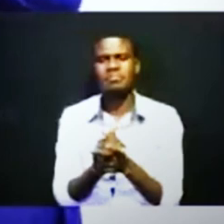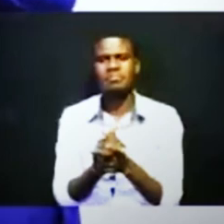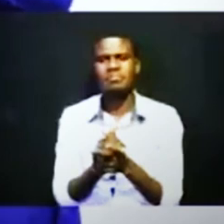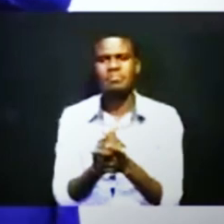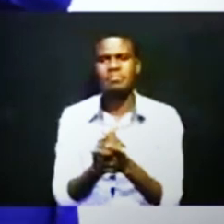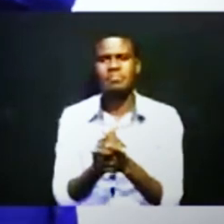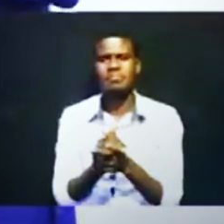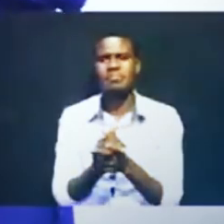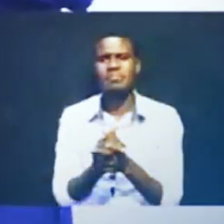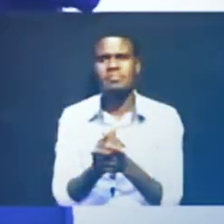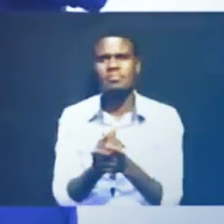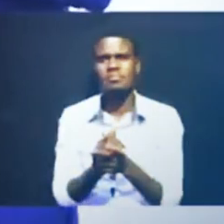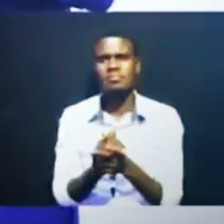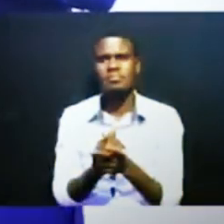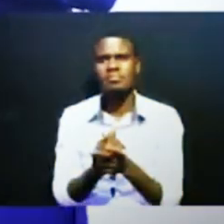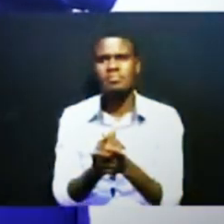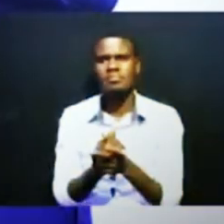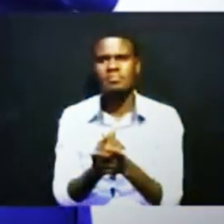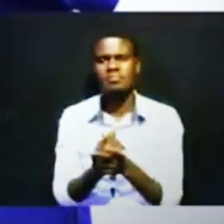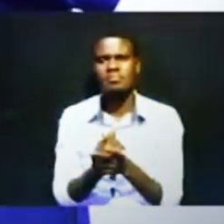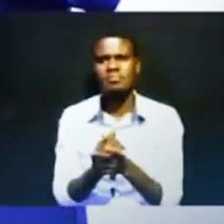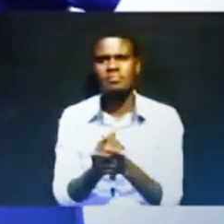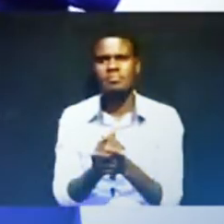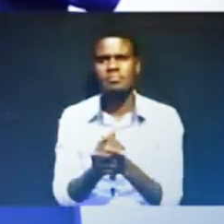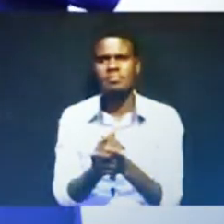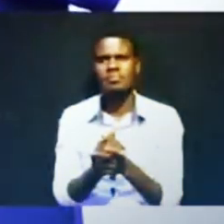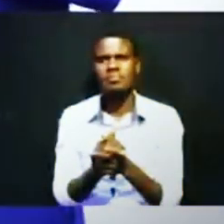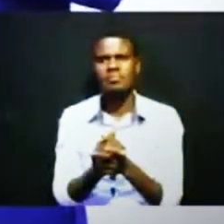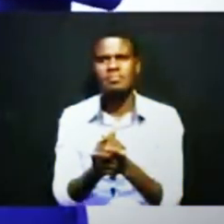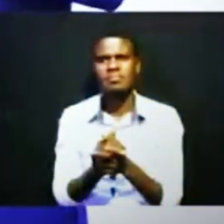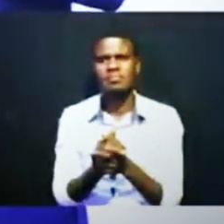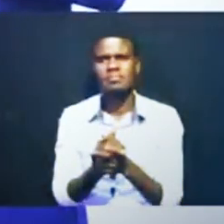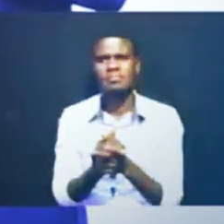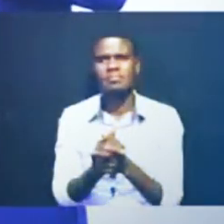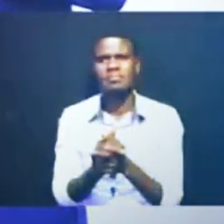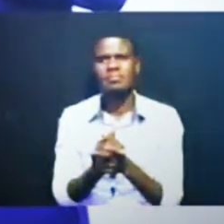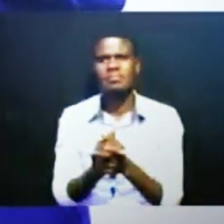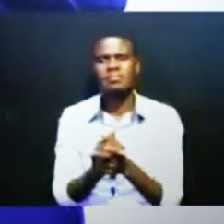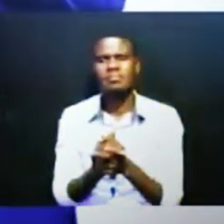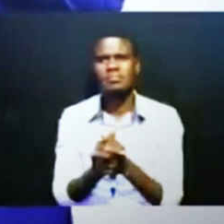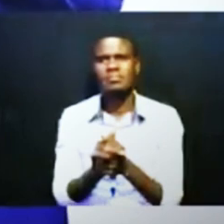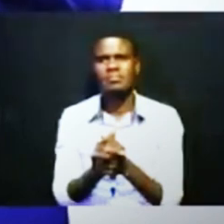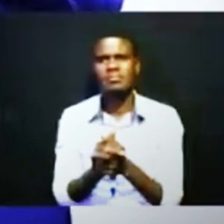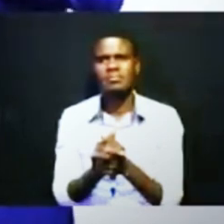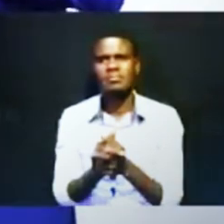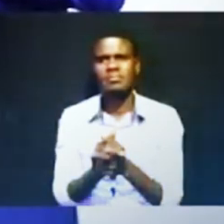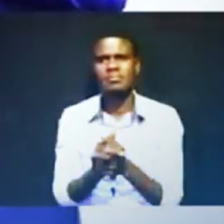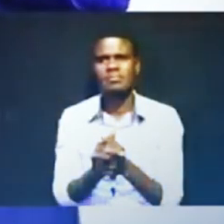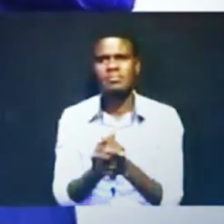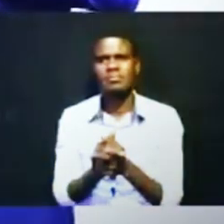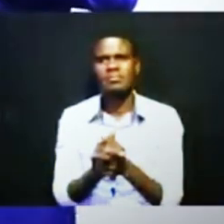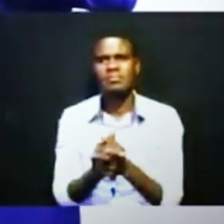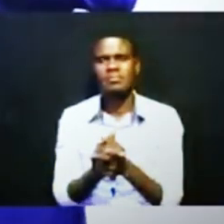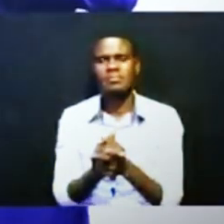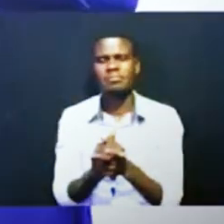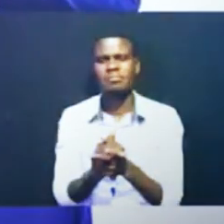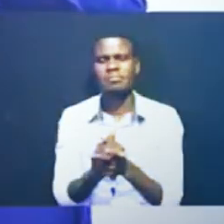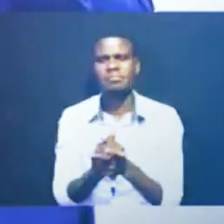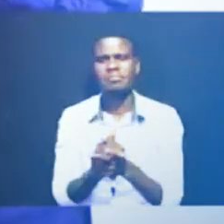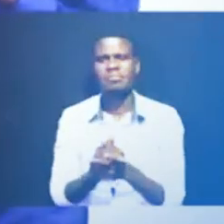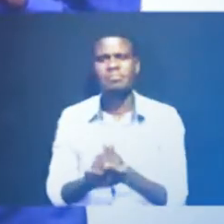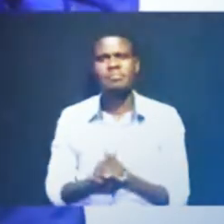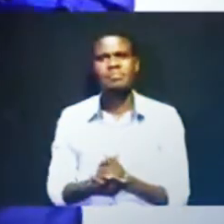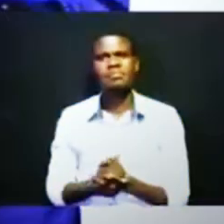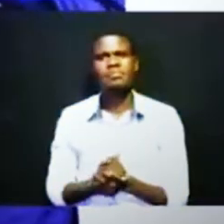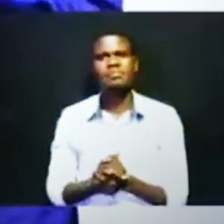Danny Benkum no so Edimanoa. Onwa befe no kum. Now Obi amani huwe juri no. Now Odi akukurumbo